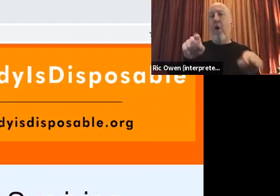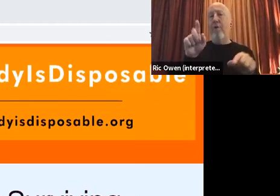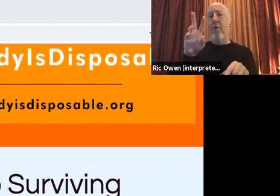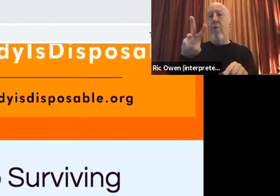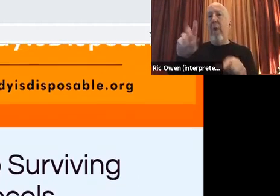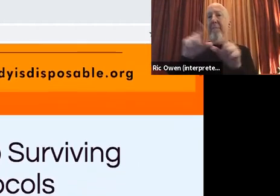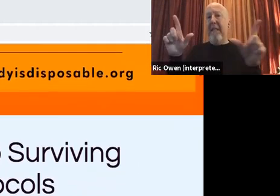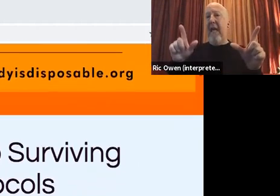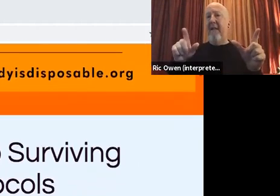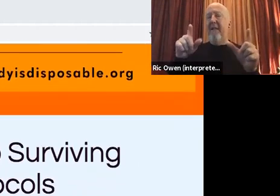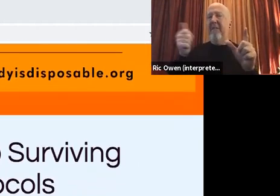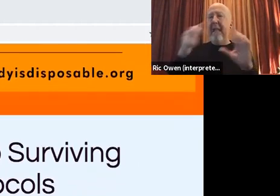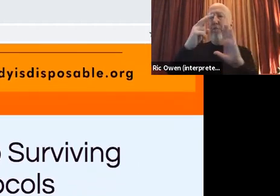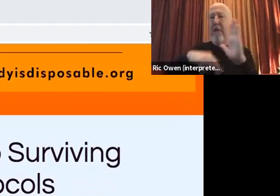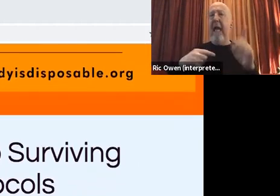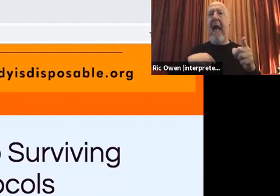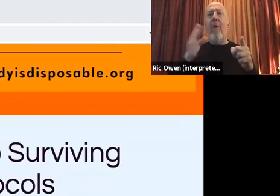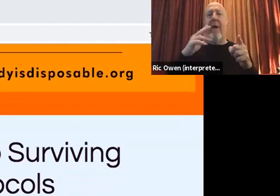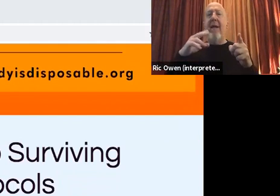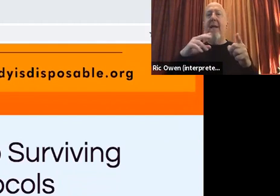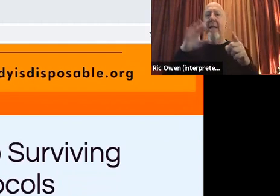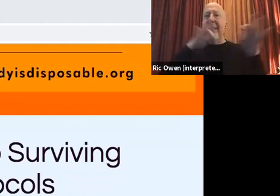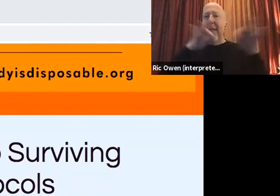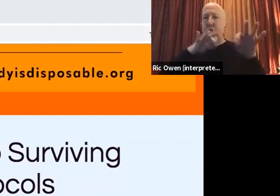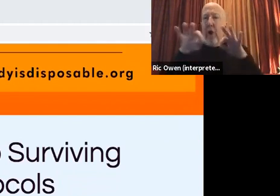I will pause and do a little description on the